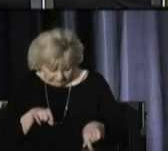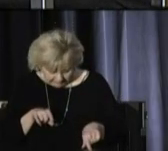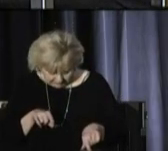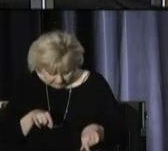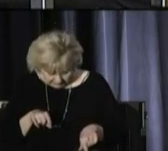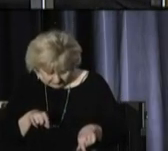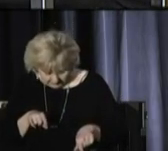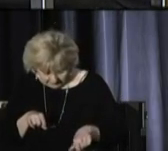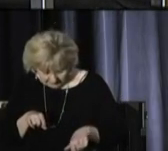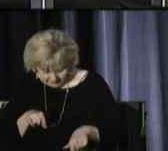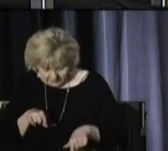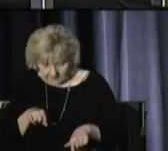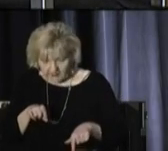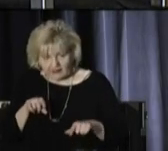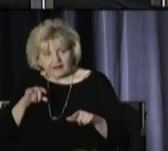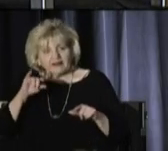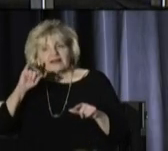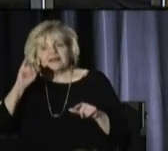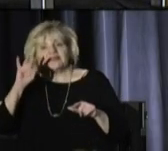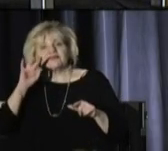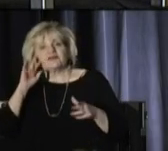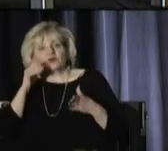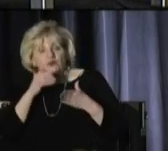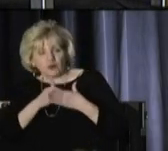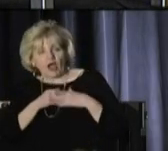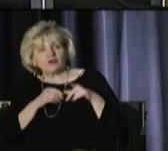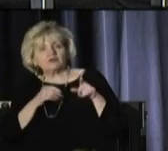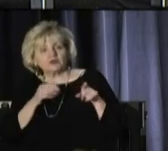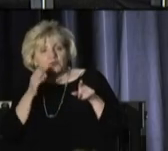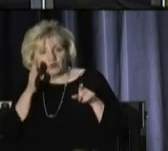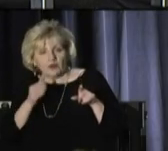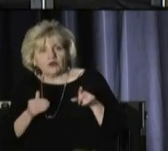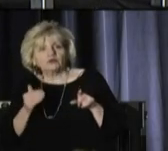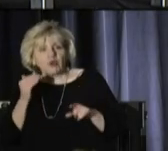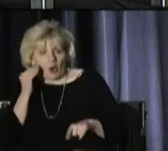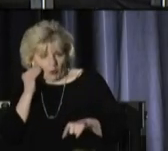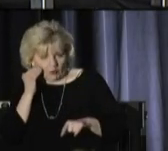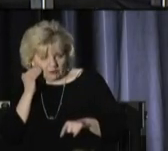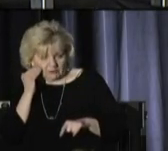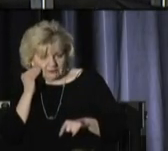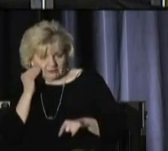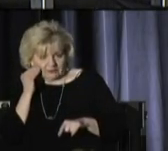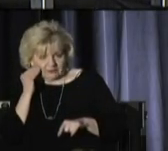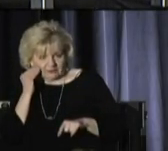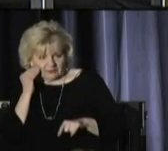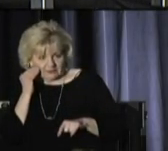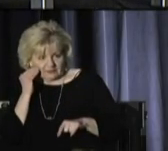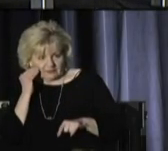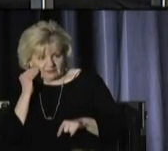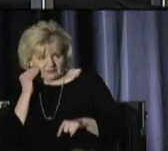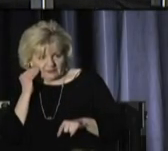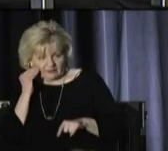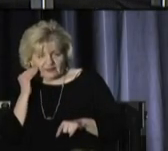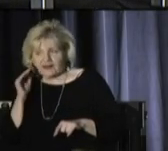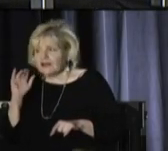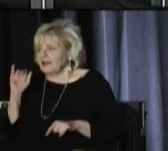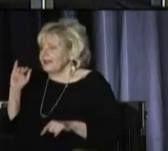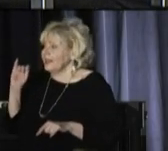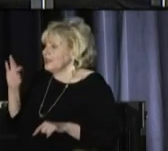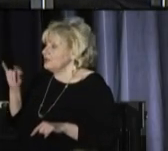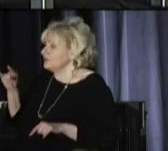if it arrives, you know. And you know, if it arrives, you know. If you